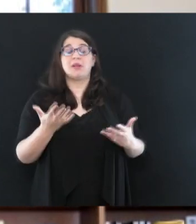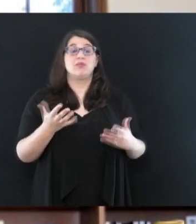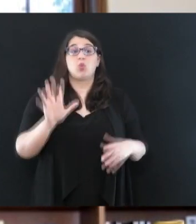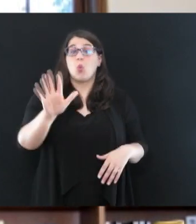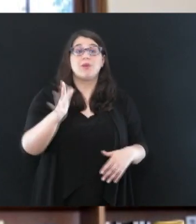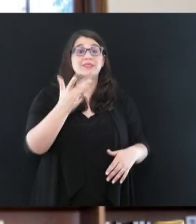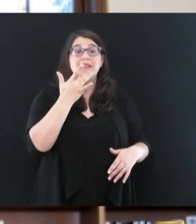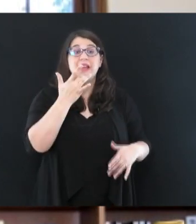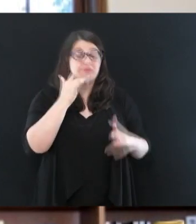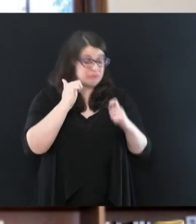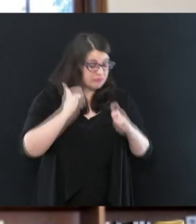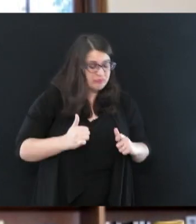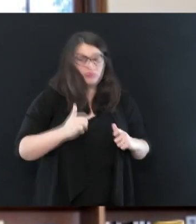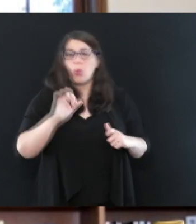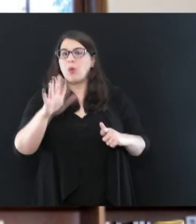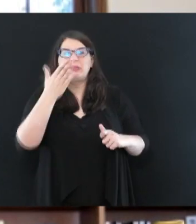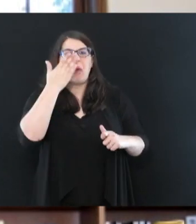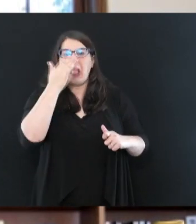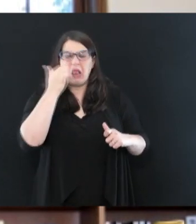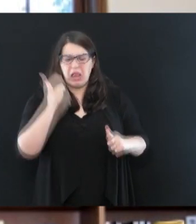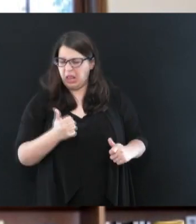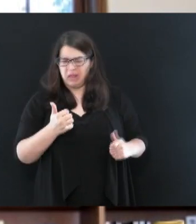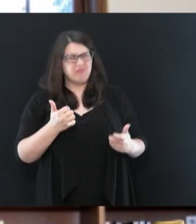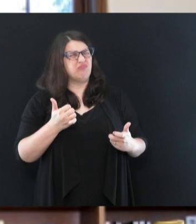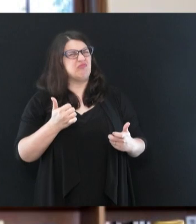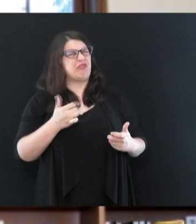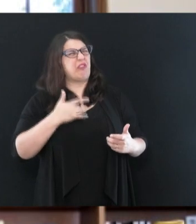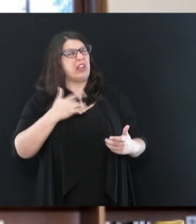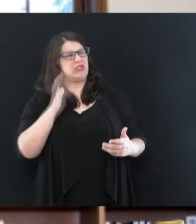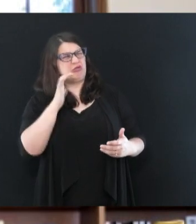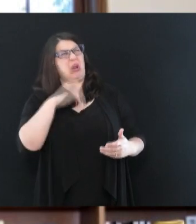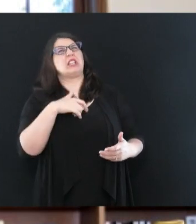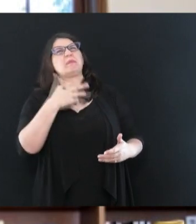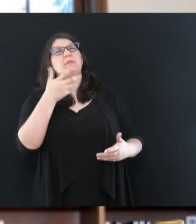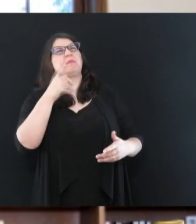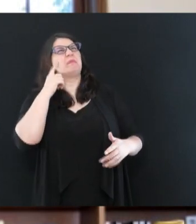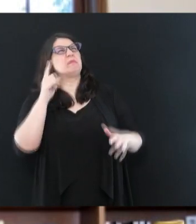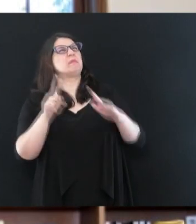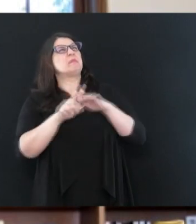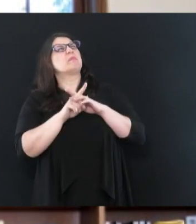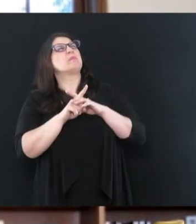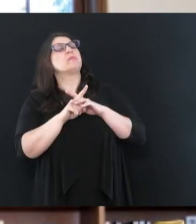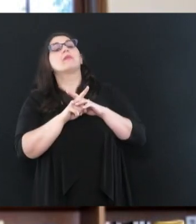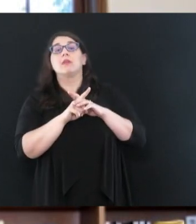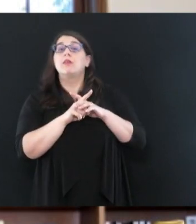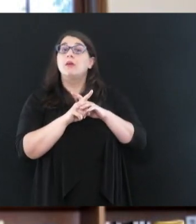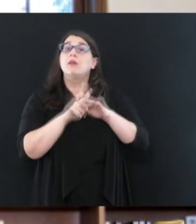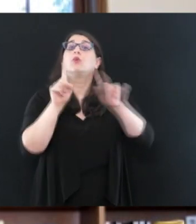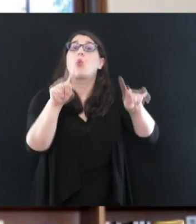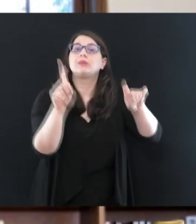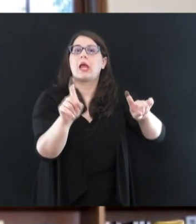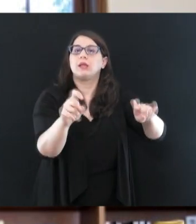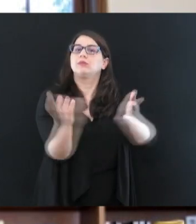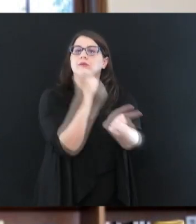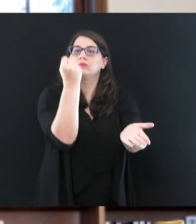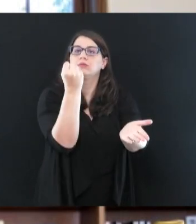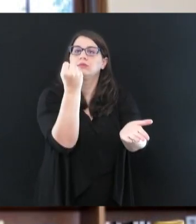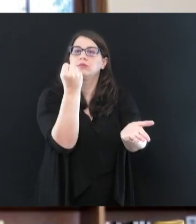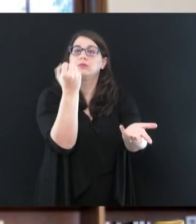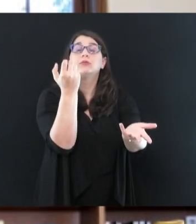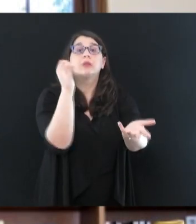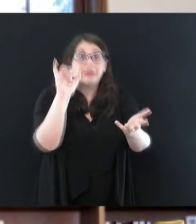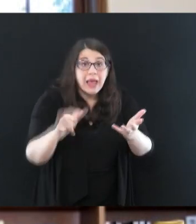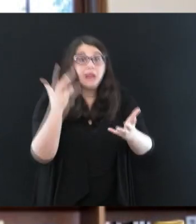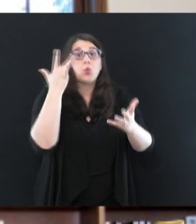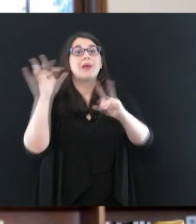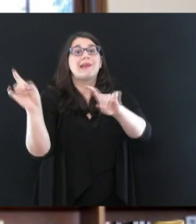allergy symptoms that are not your normal, to go and get tested. This is another reason why we have ramped up our testing across the state, that